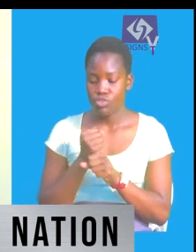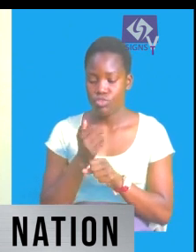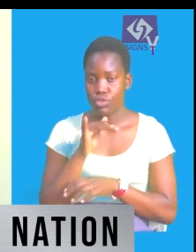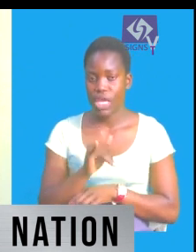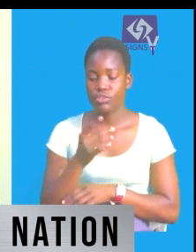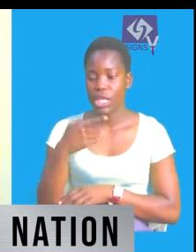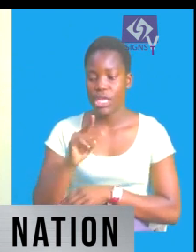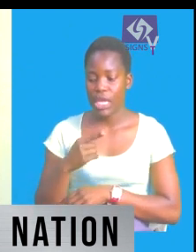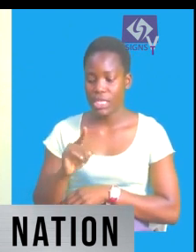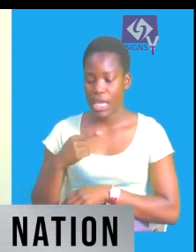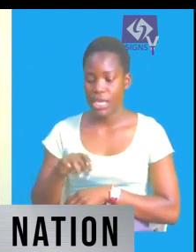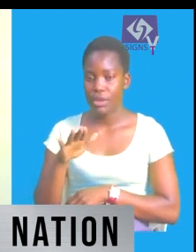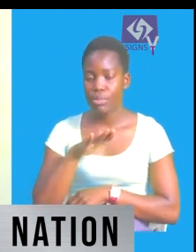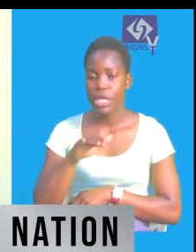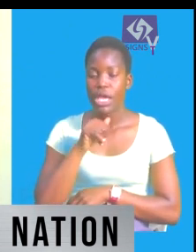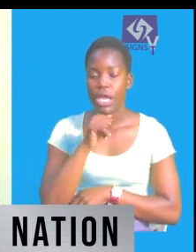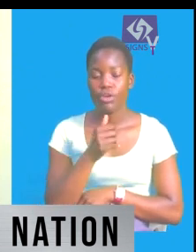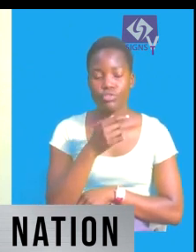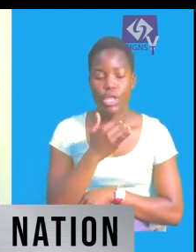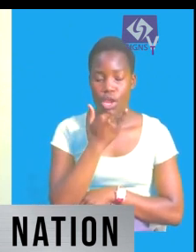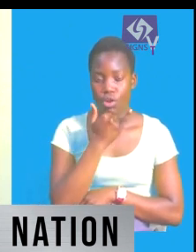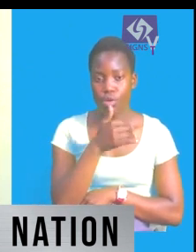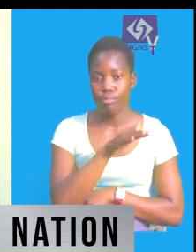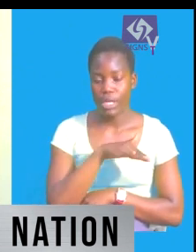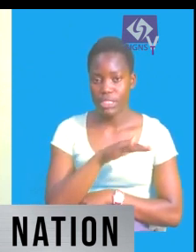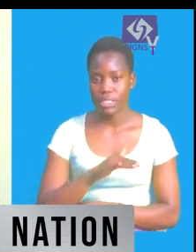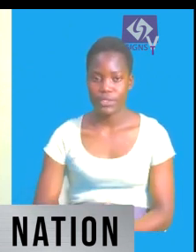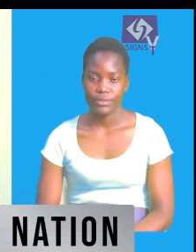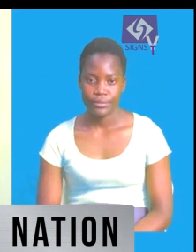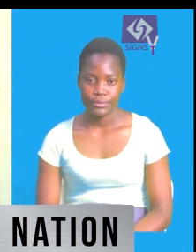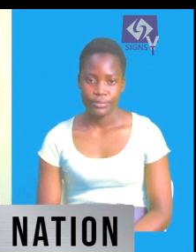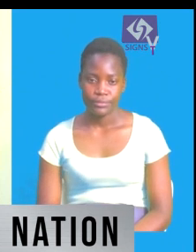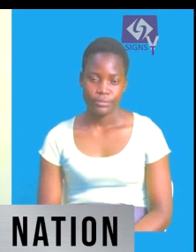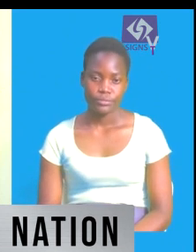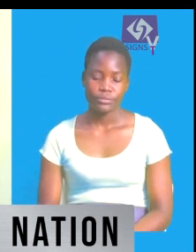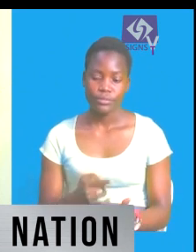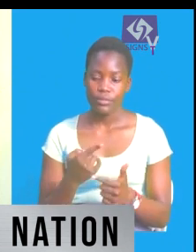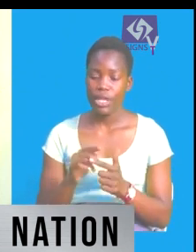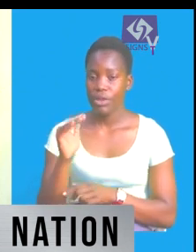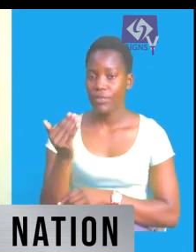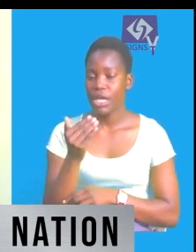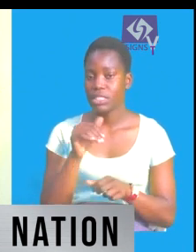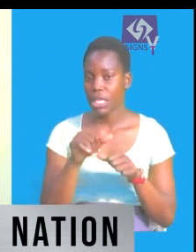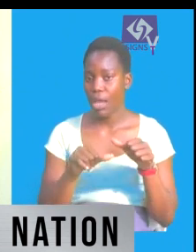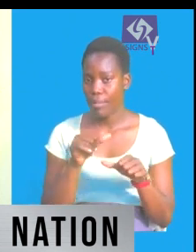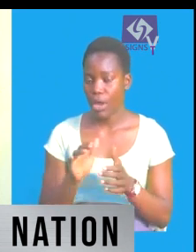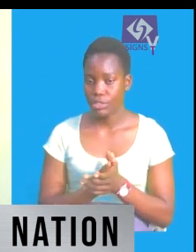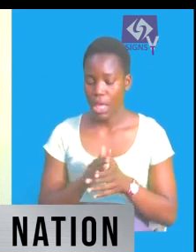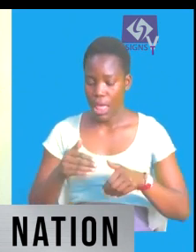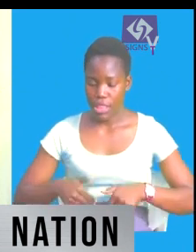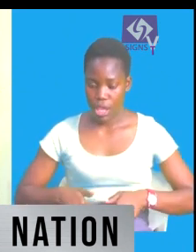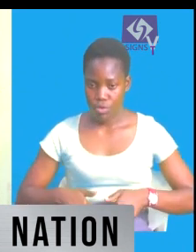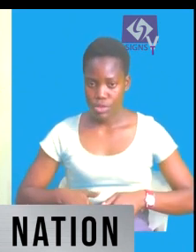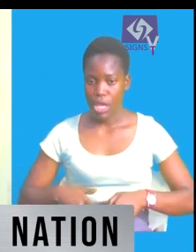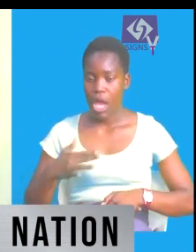the right channels, but not to the wrong channels. One. Then you've asked about the youth. I